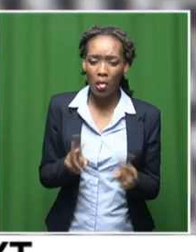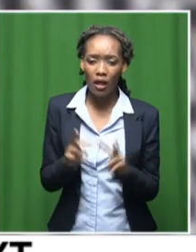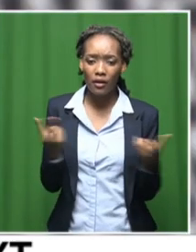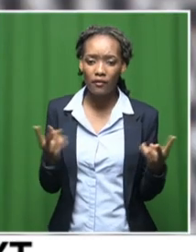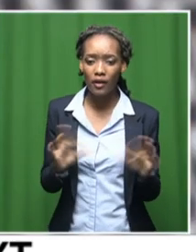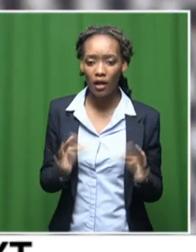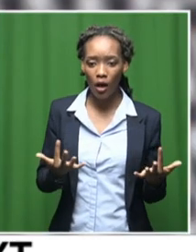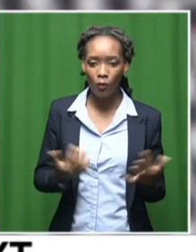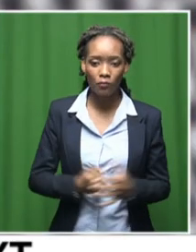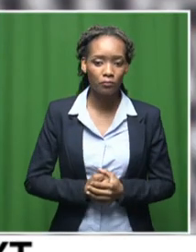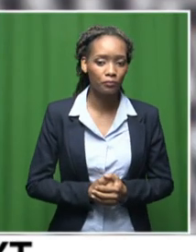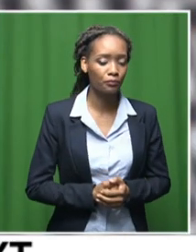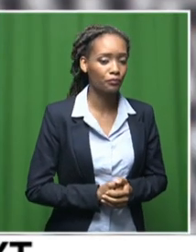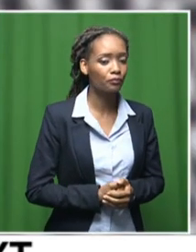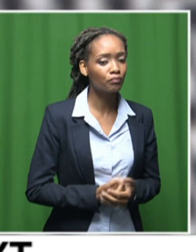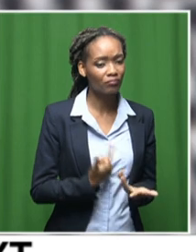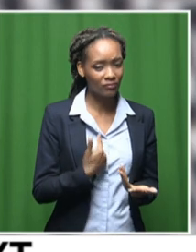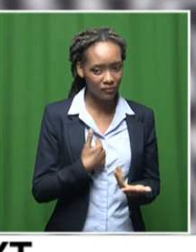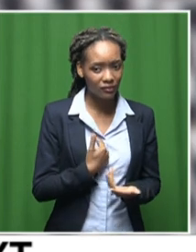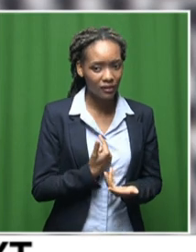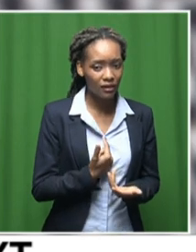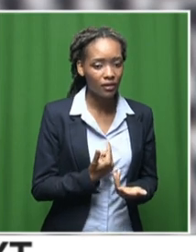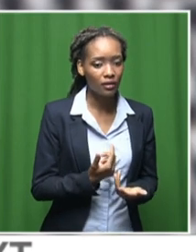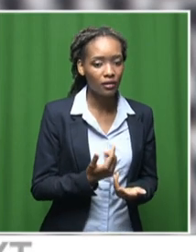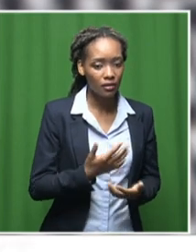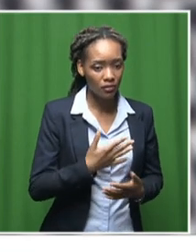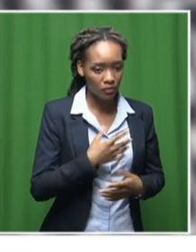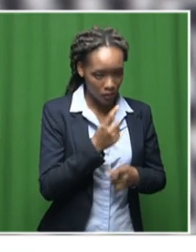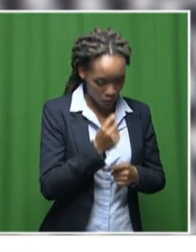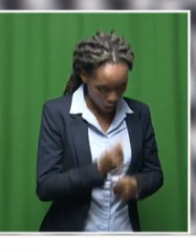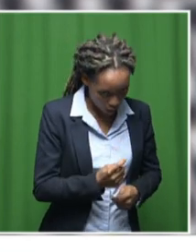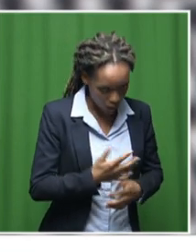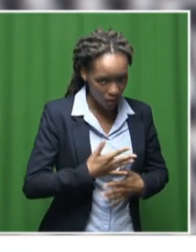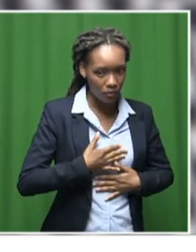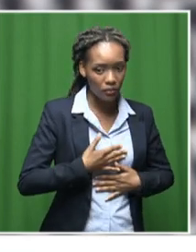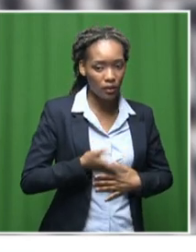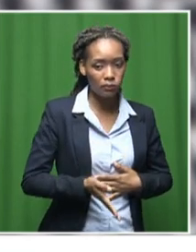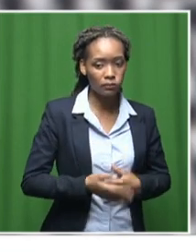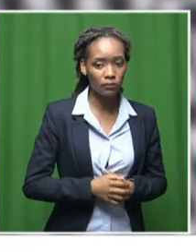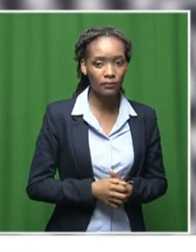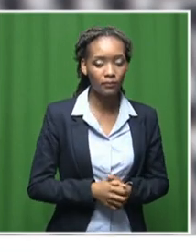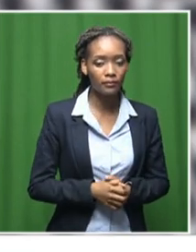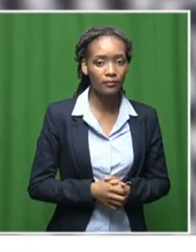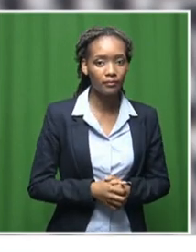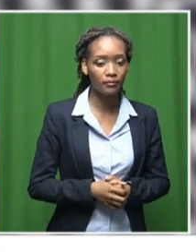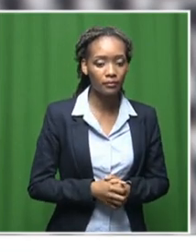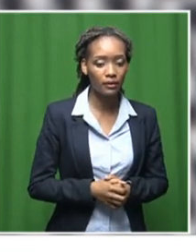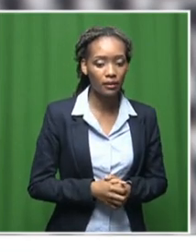guys. So such an honor to be here. Right, the thing is, with the Platform 9,